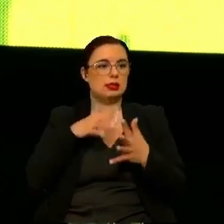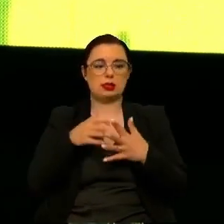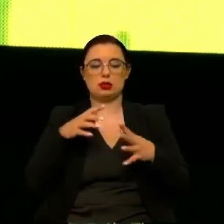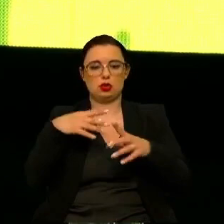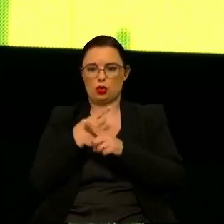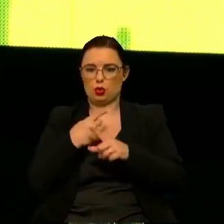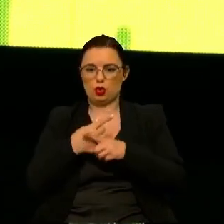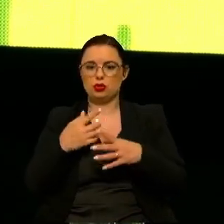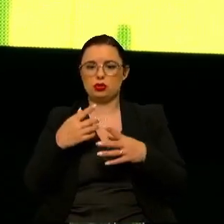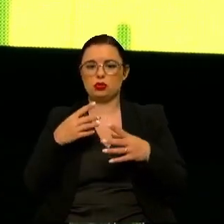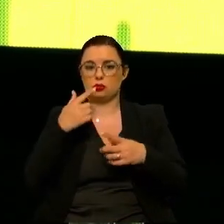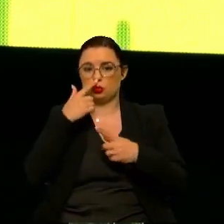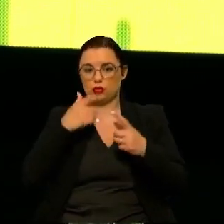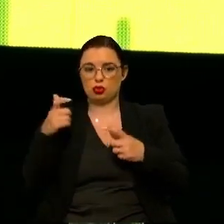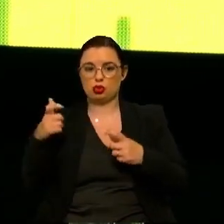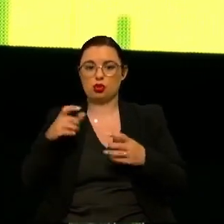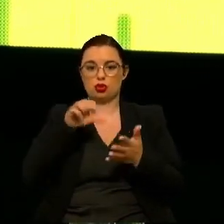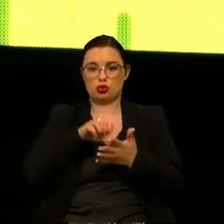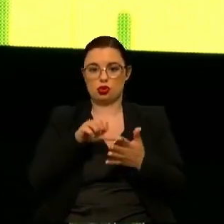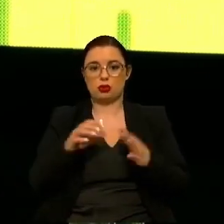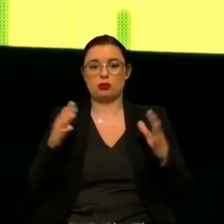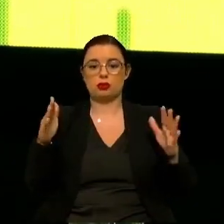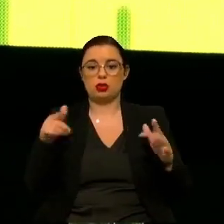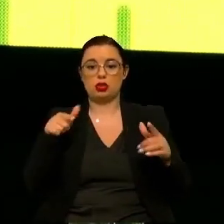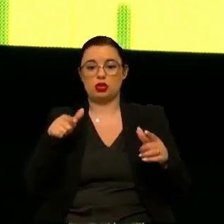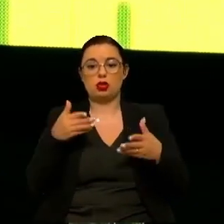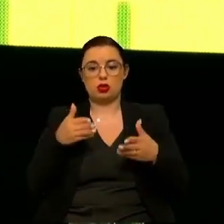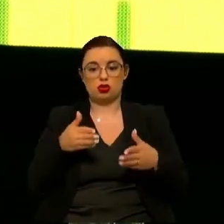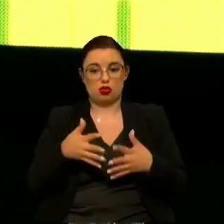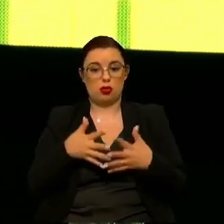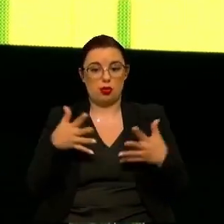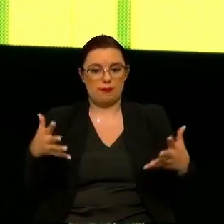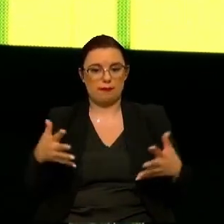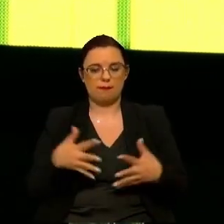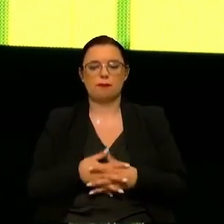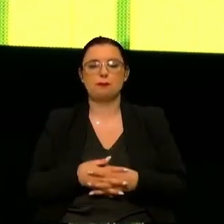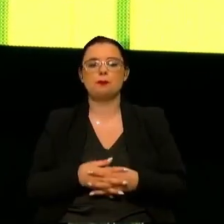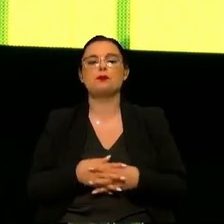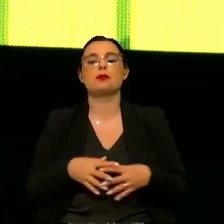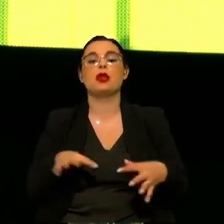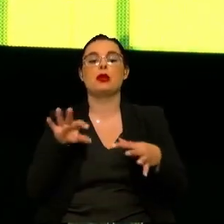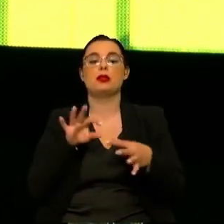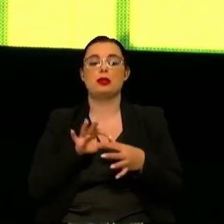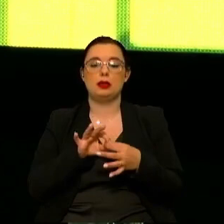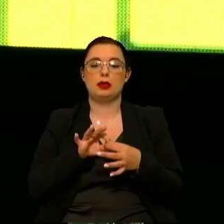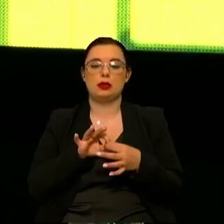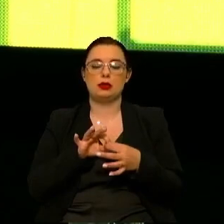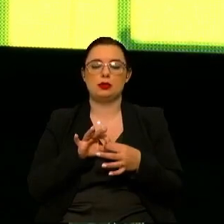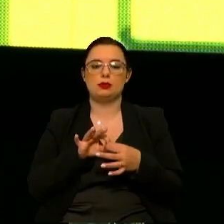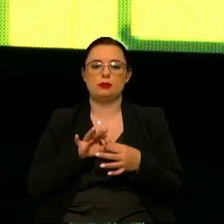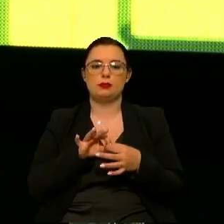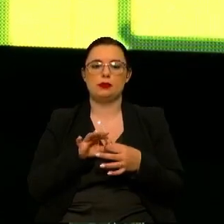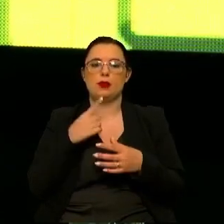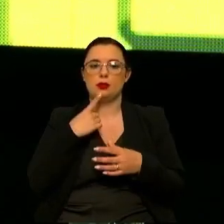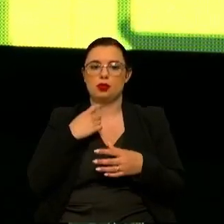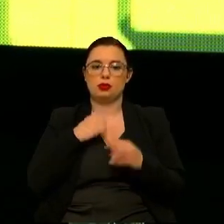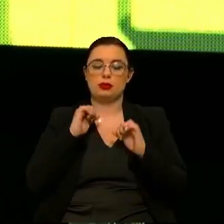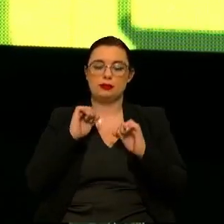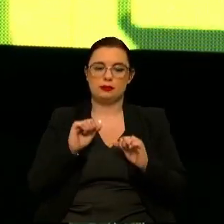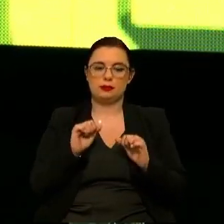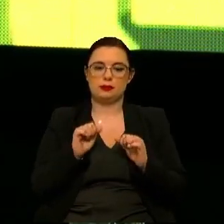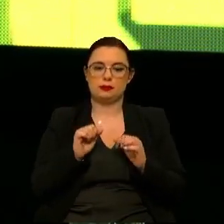covers vulnerability incidents between the operators and the center, and this indeed will help a lot. Regarding your